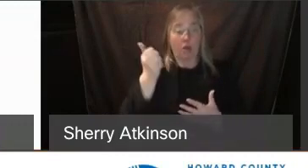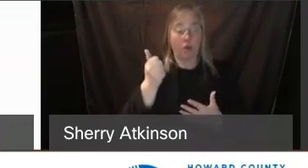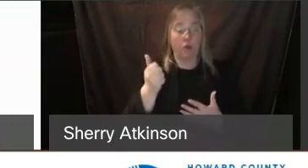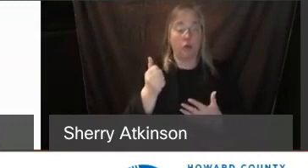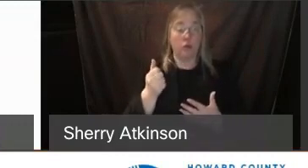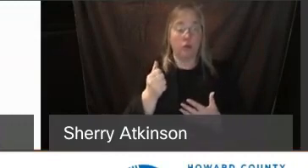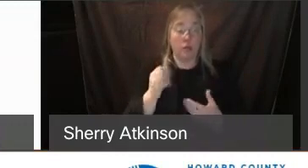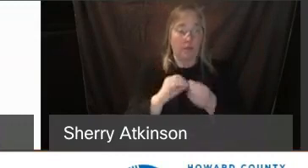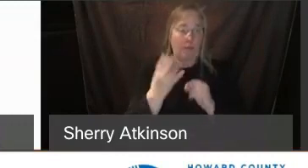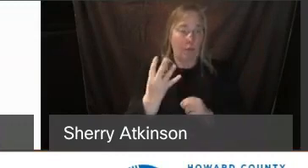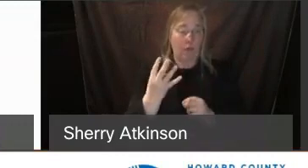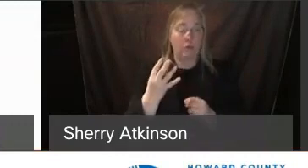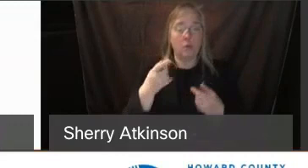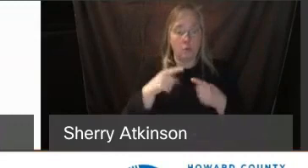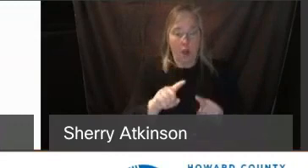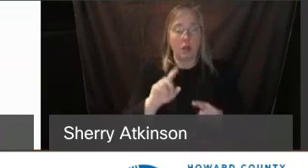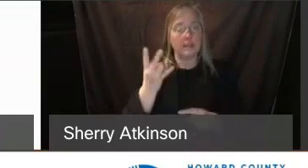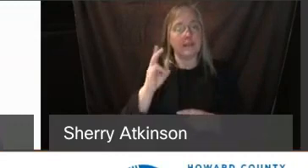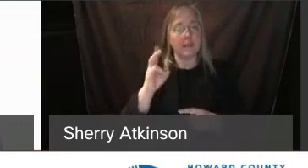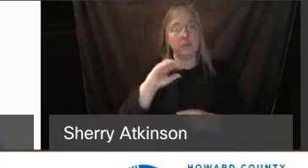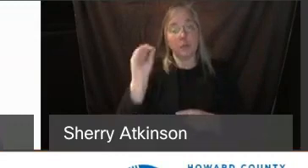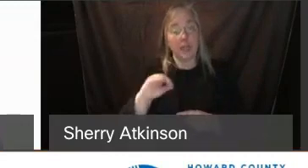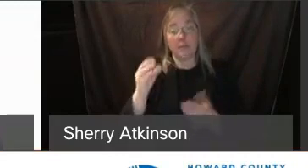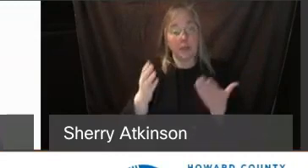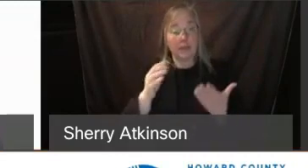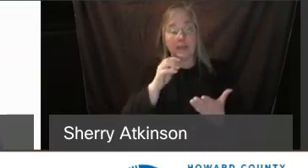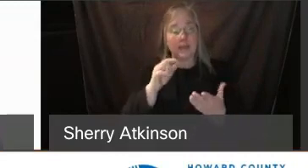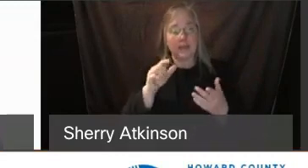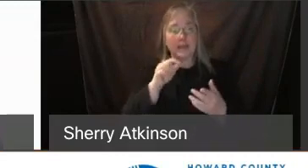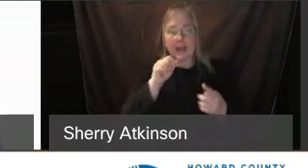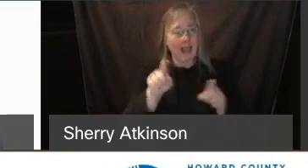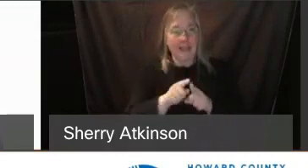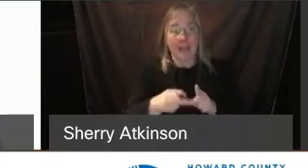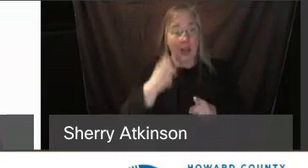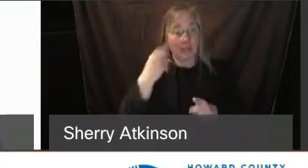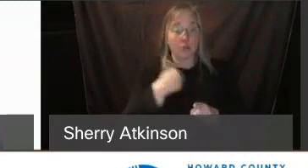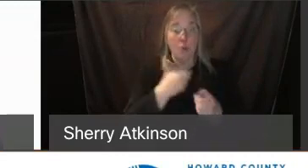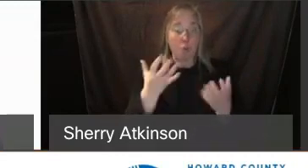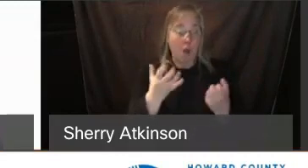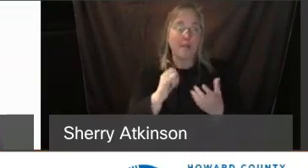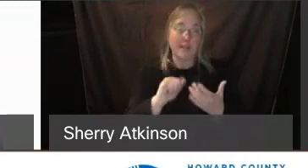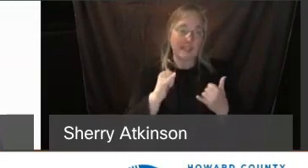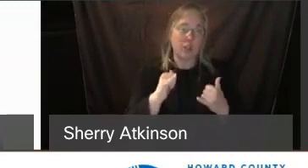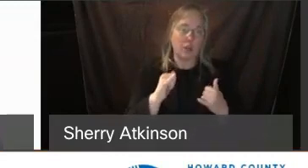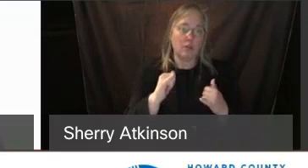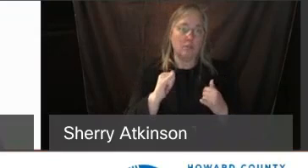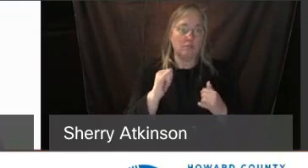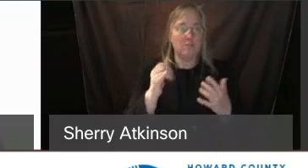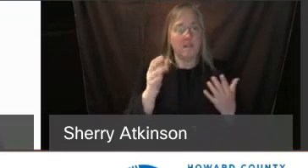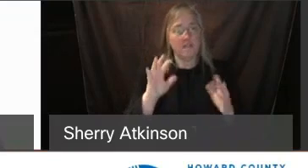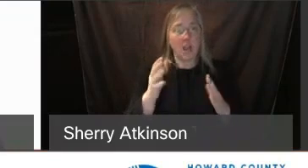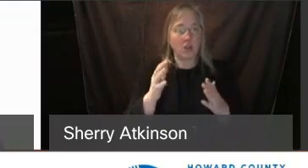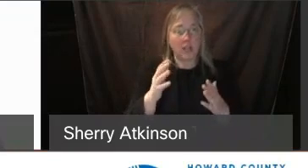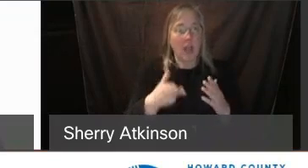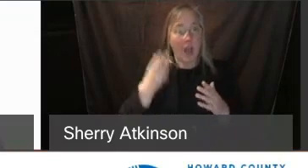or percent or so might not be as high as we like, it still is a fairly high ranking as it relates to per